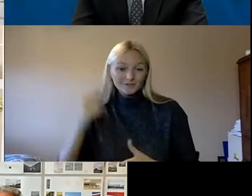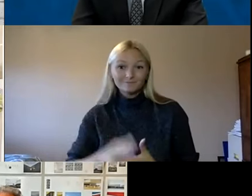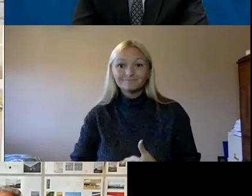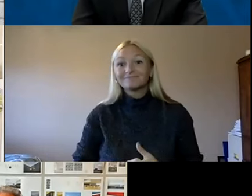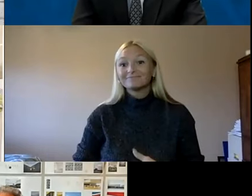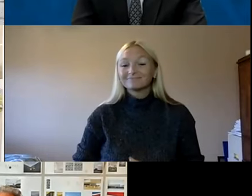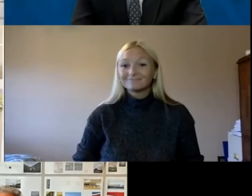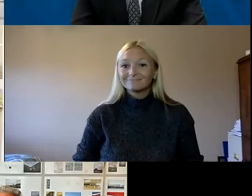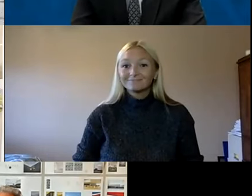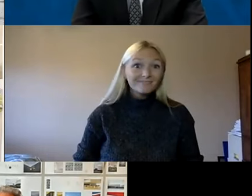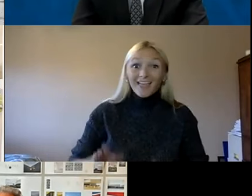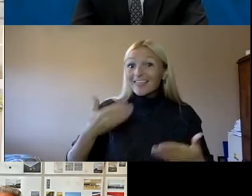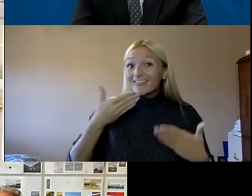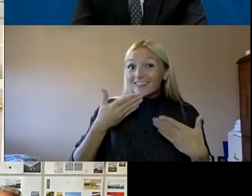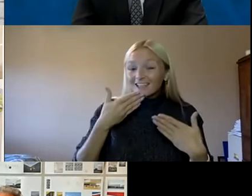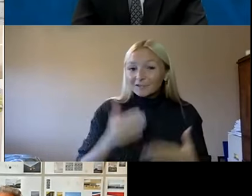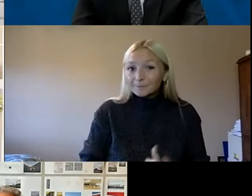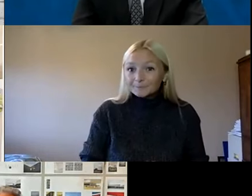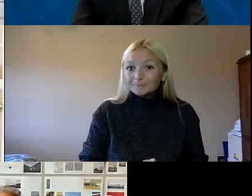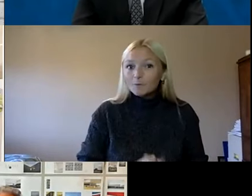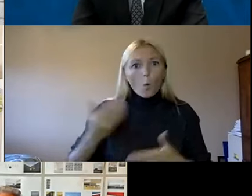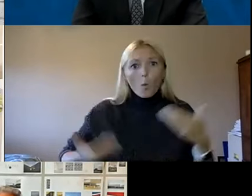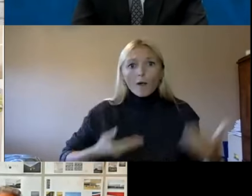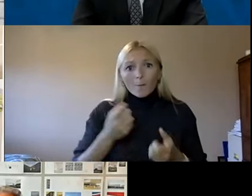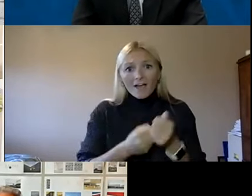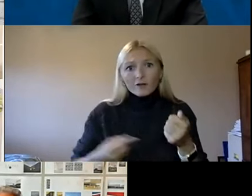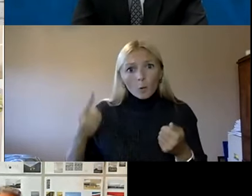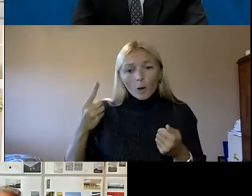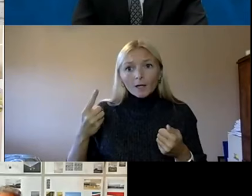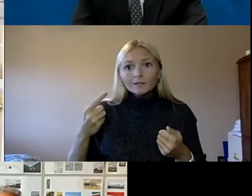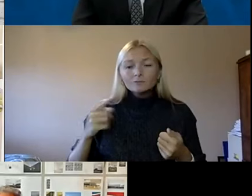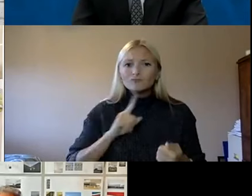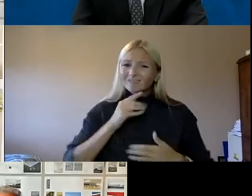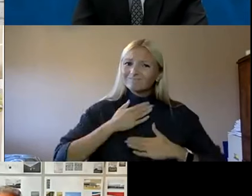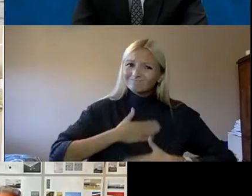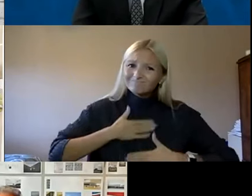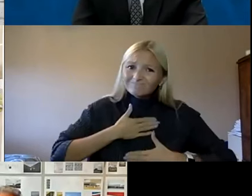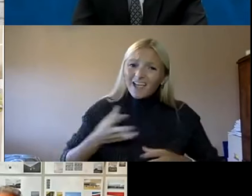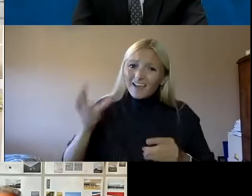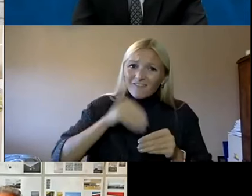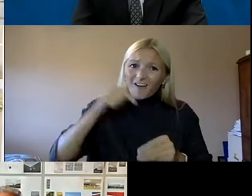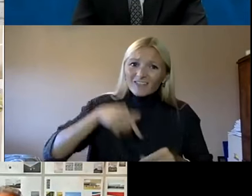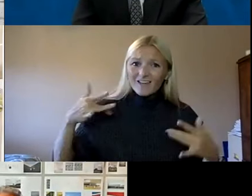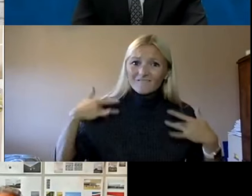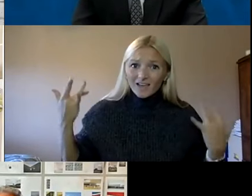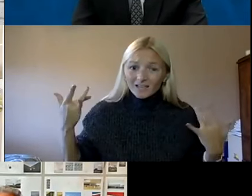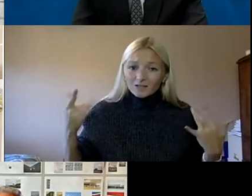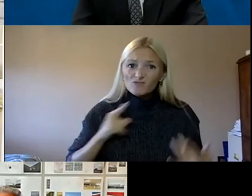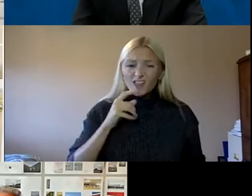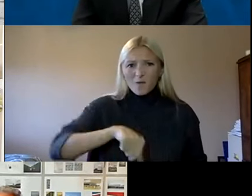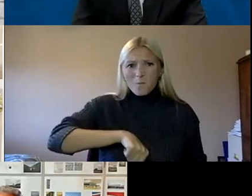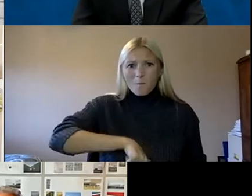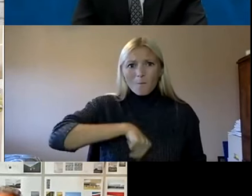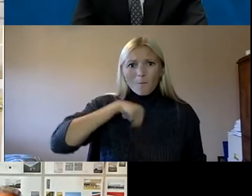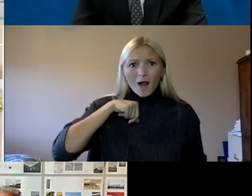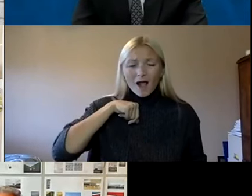Dillon. Tony, thank you very much and welcome everybody. It's a pleasure to be part of this event. We're very proud here of